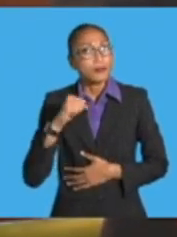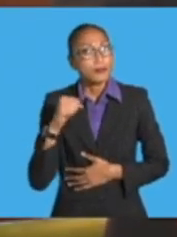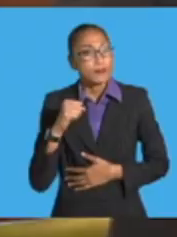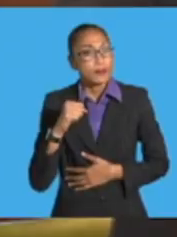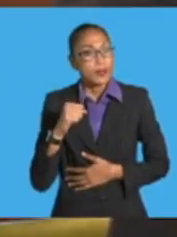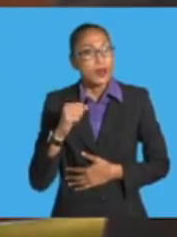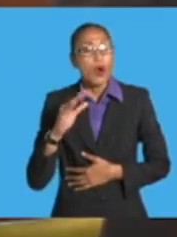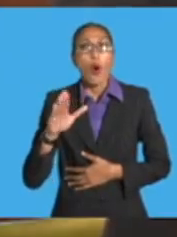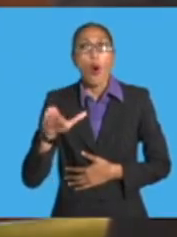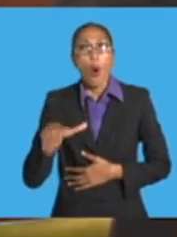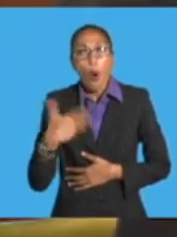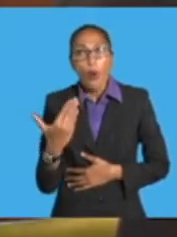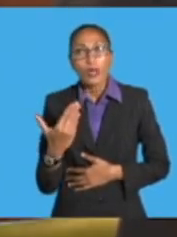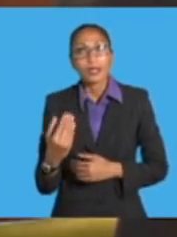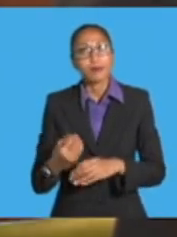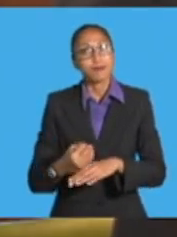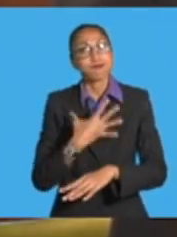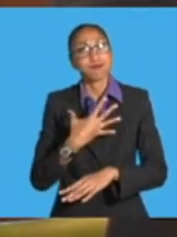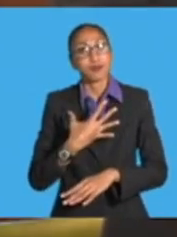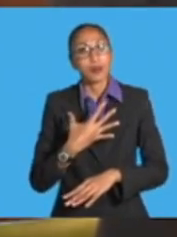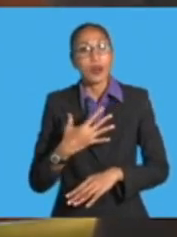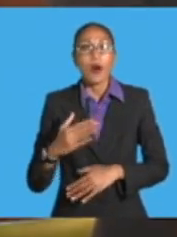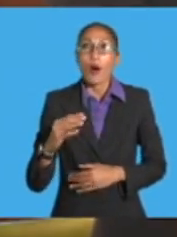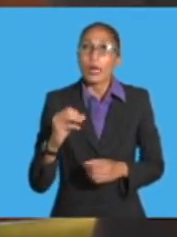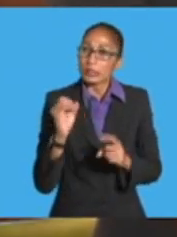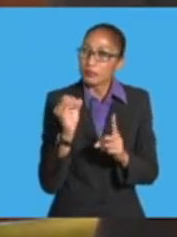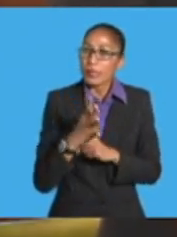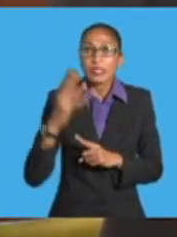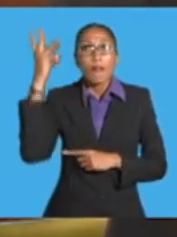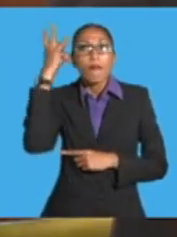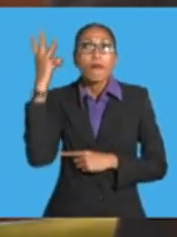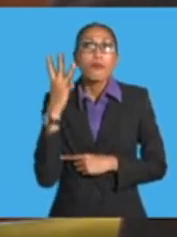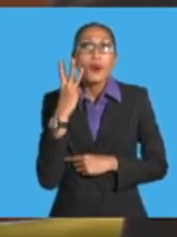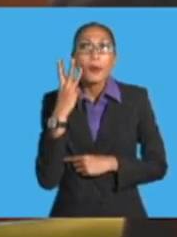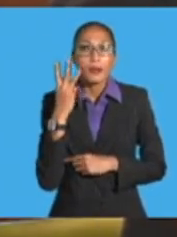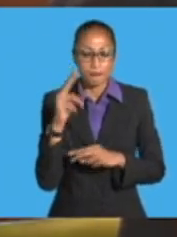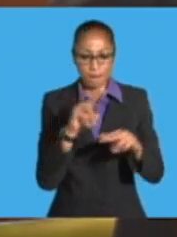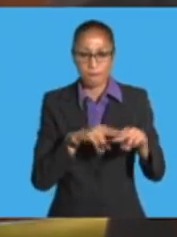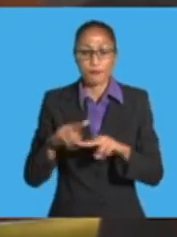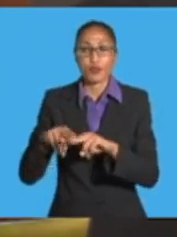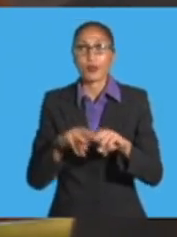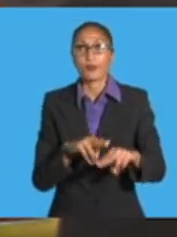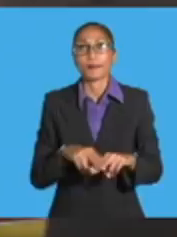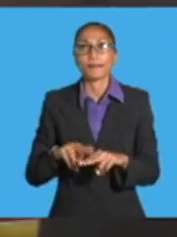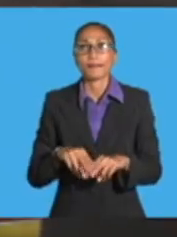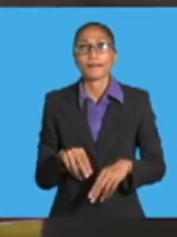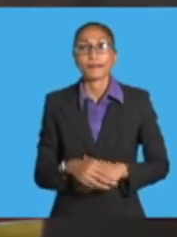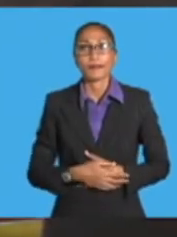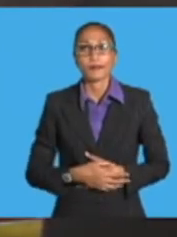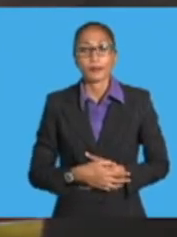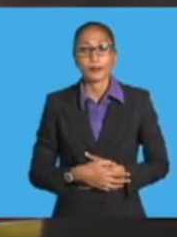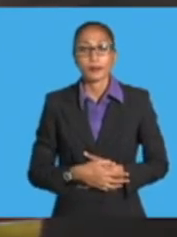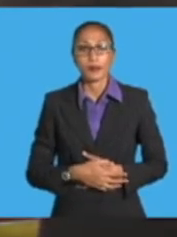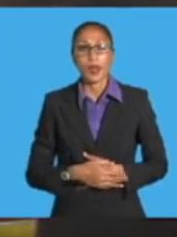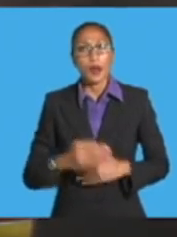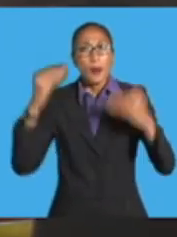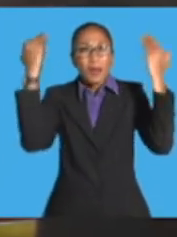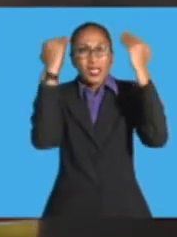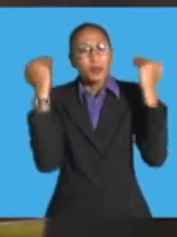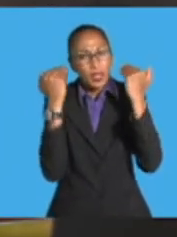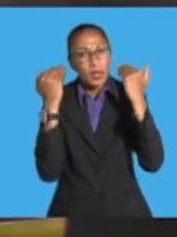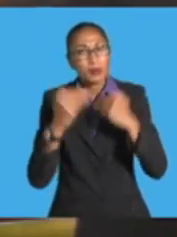been a source of inspiration for all, especially the female citizens of this beloved nation. Madam